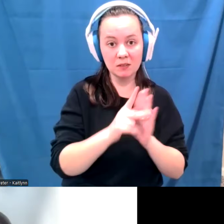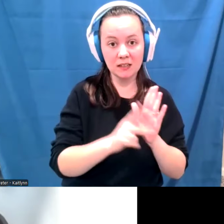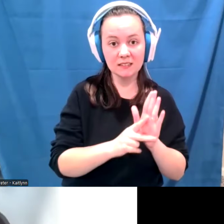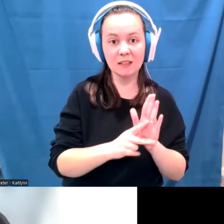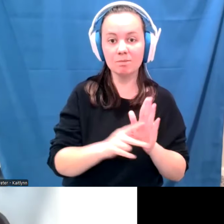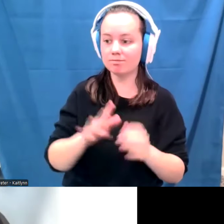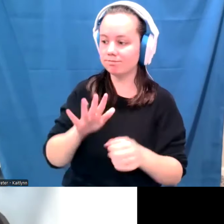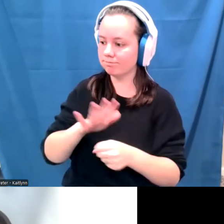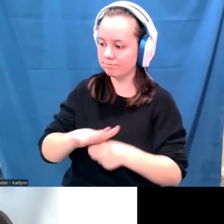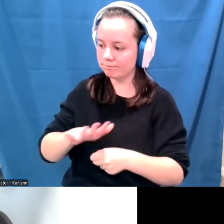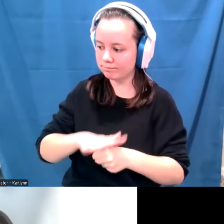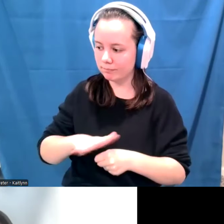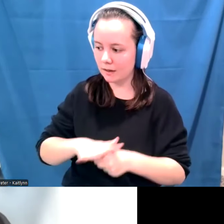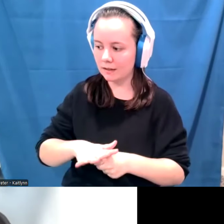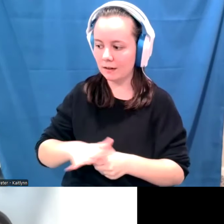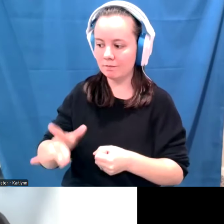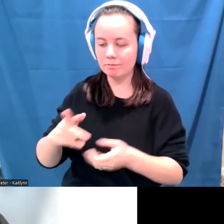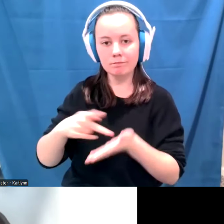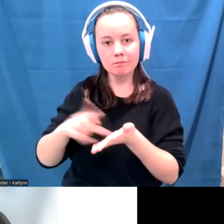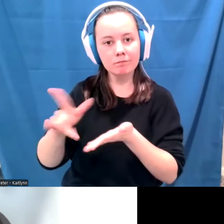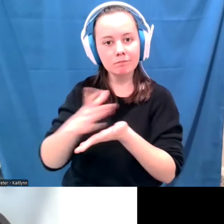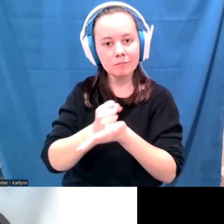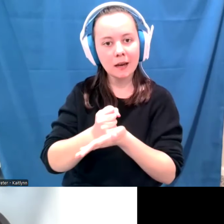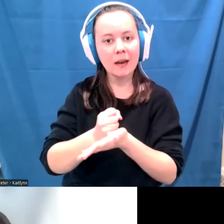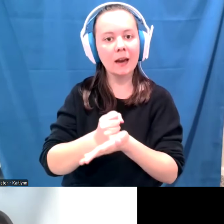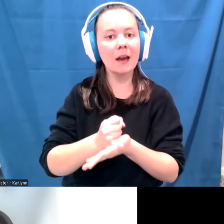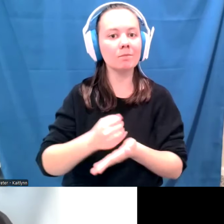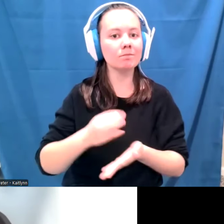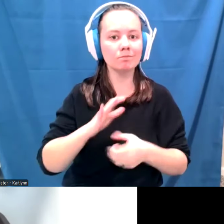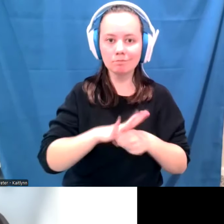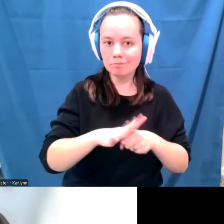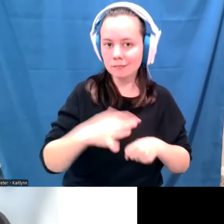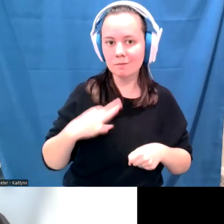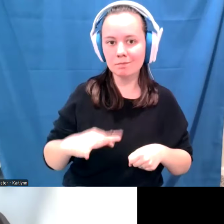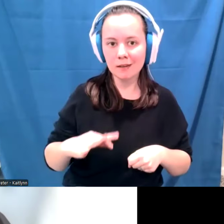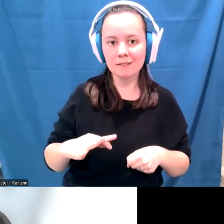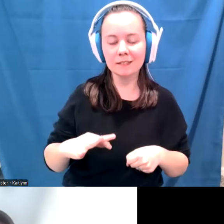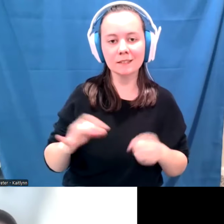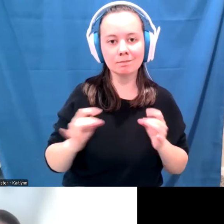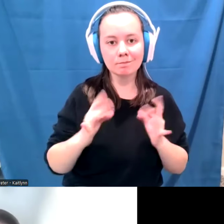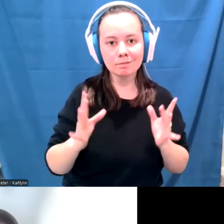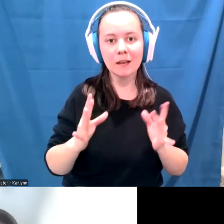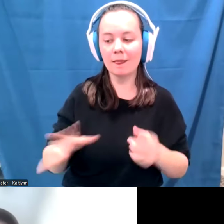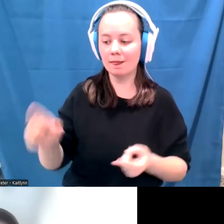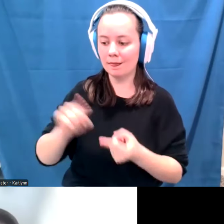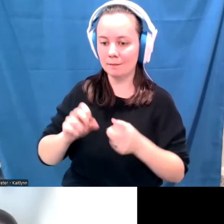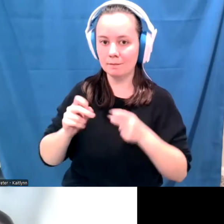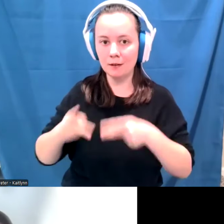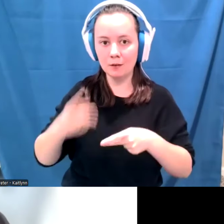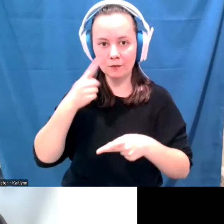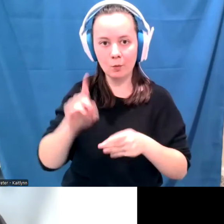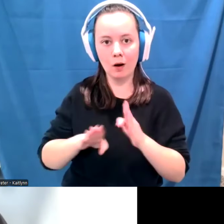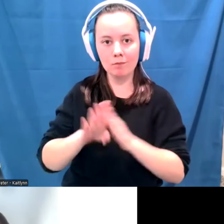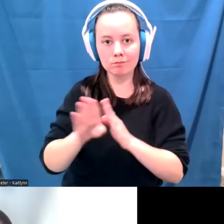inadequate compensation and abysmal benefits for direct care workers to limited opportunities for